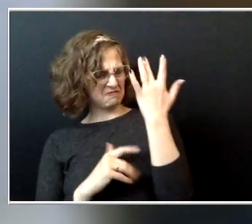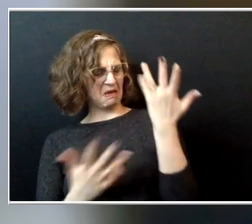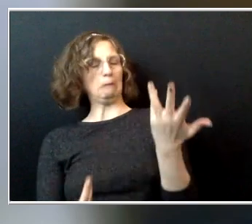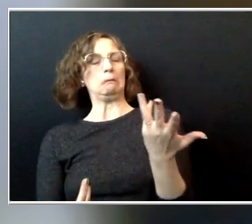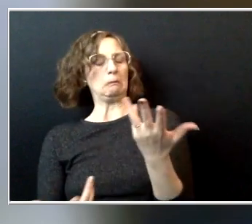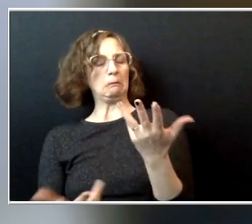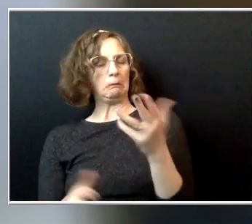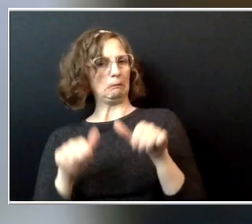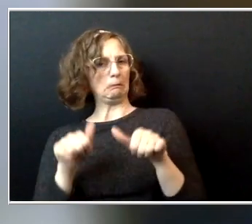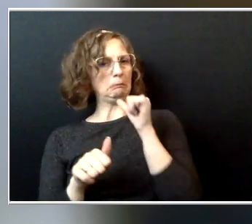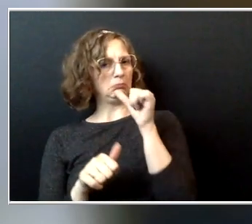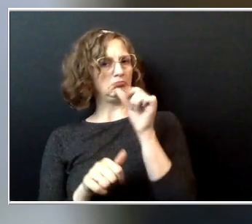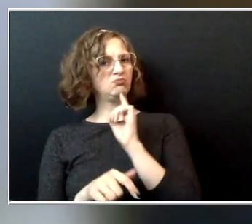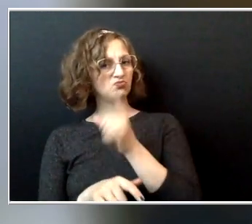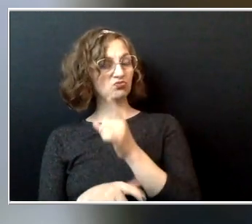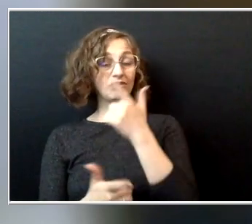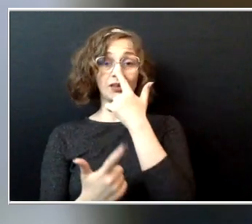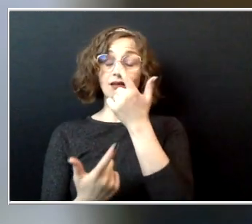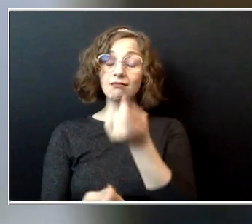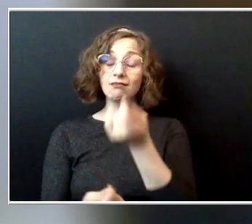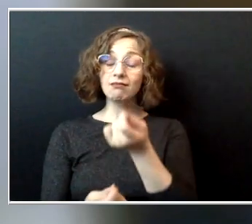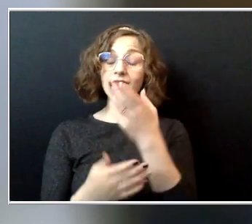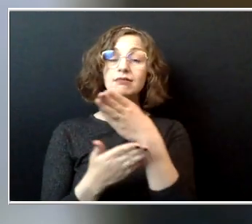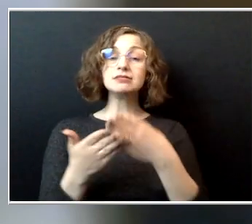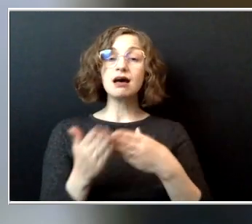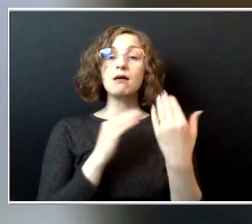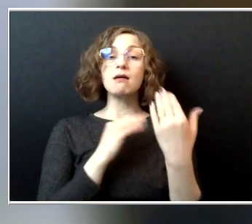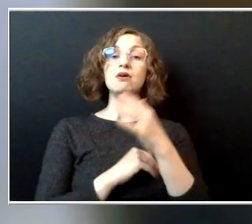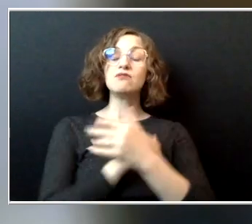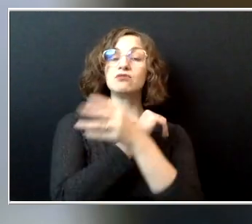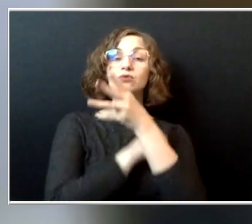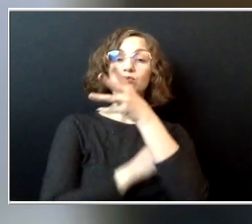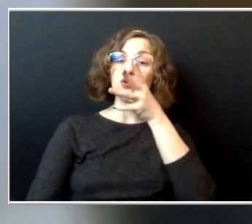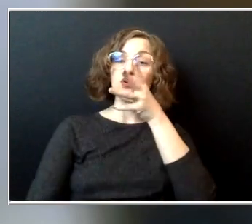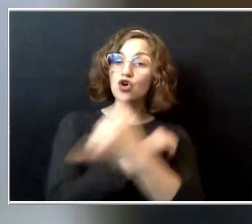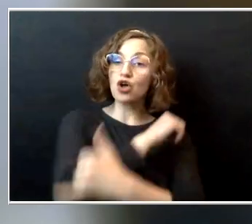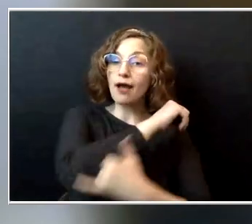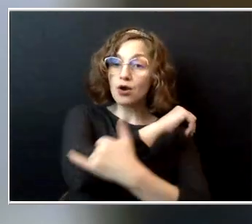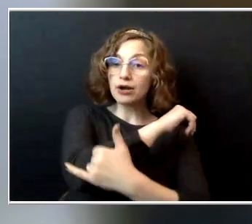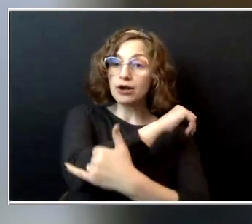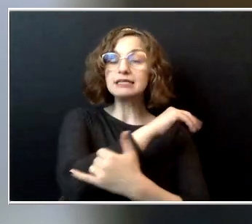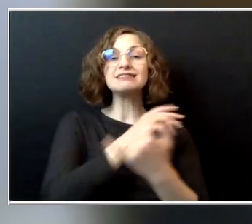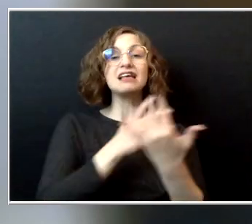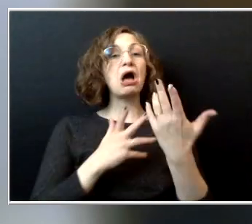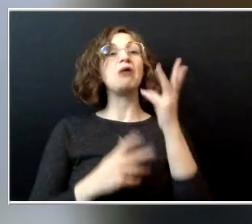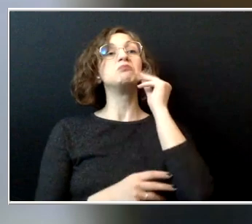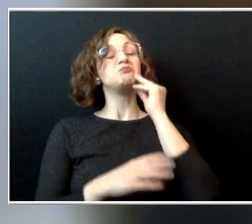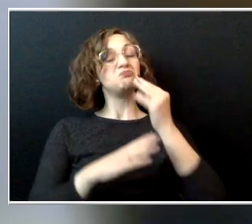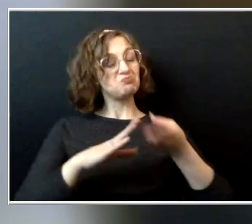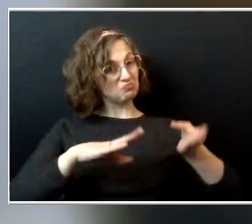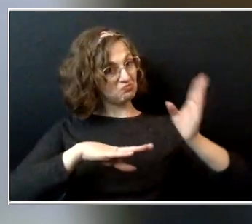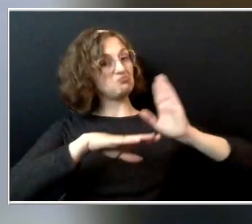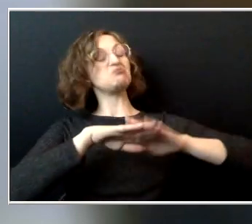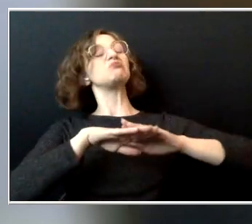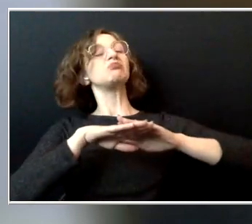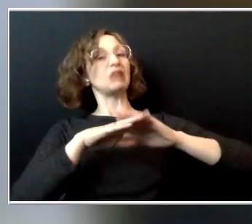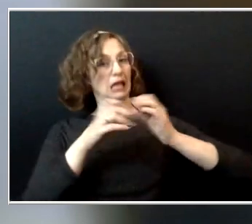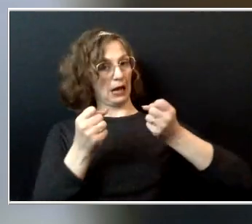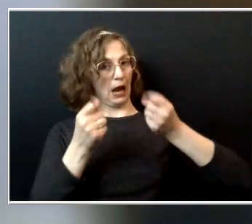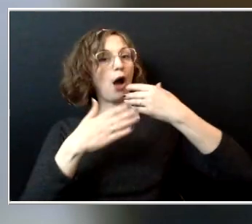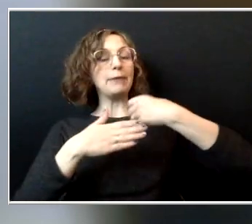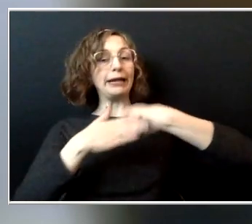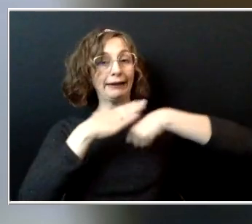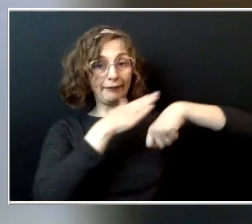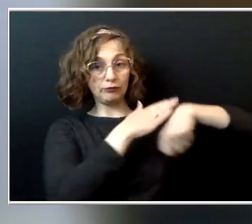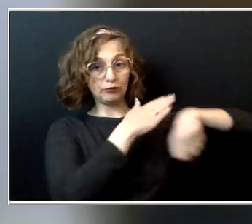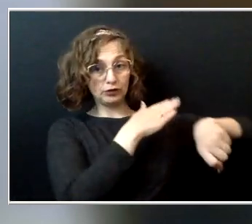then, interestingly, some of the rural counties have actually experienced increasing numbers of deliveries. But if you look, they're kind